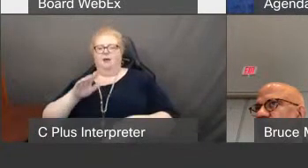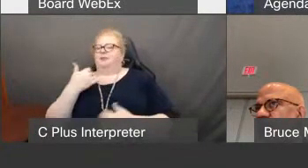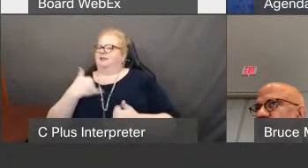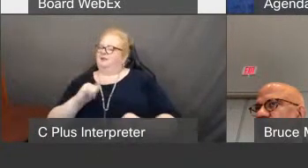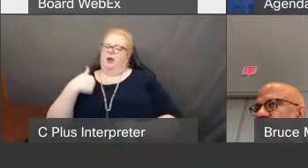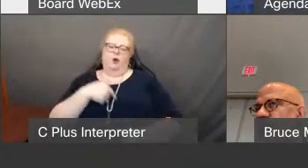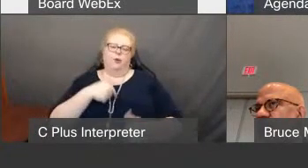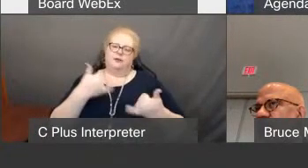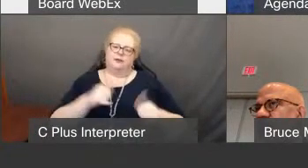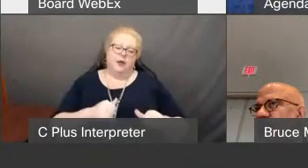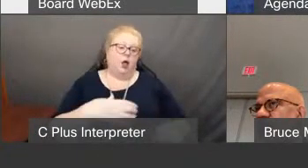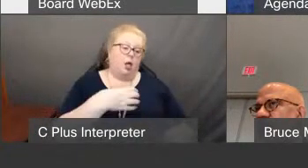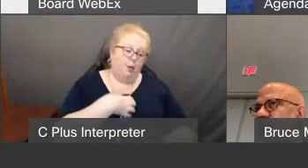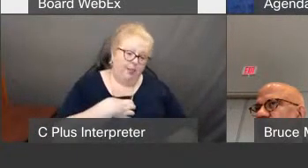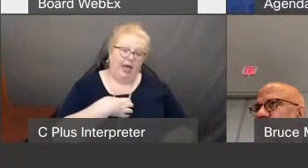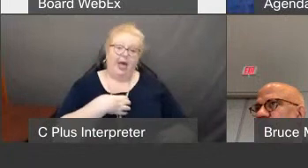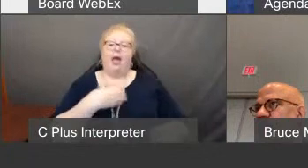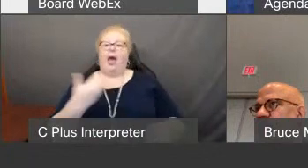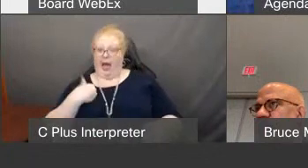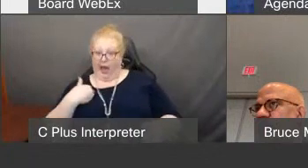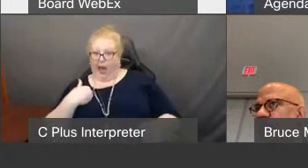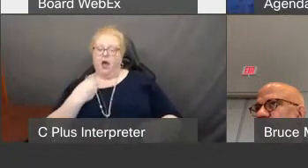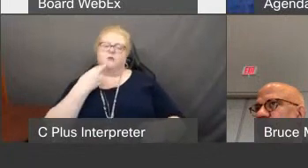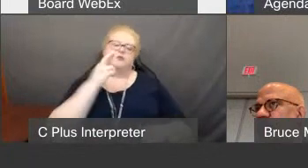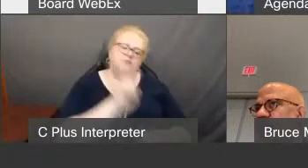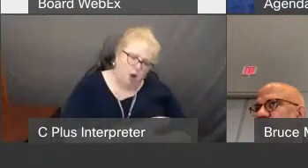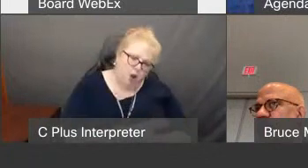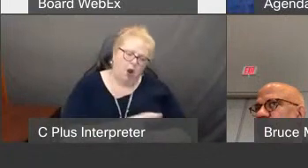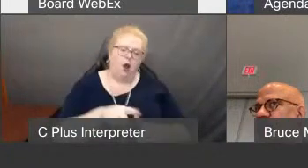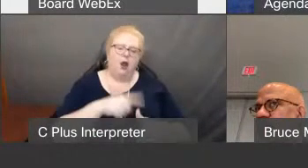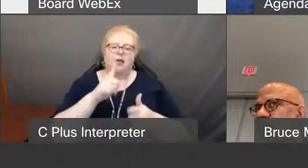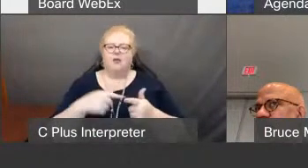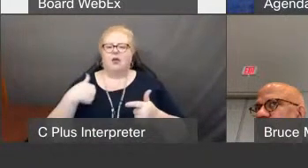then we get bogged down into the apartment